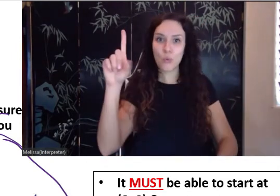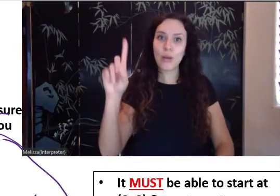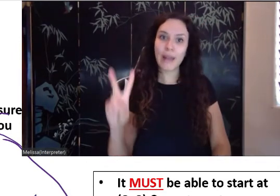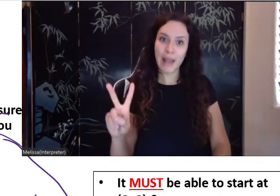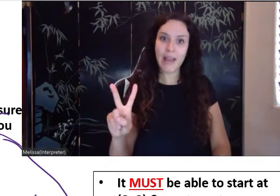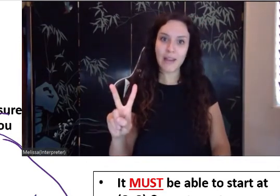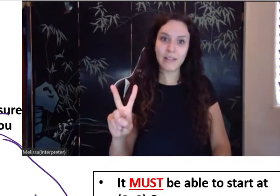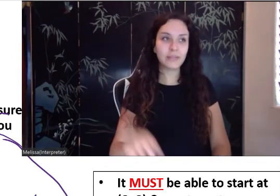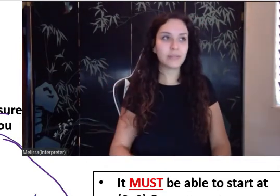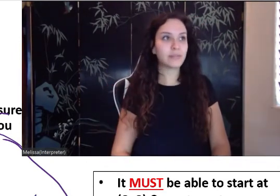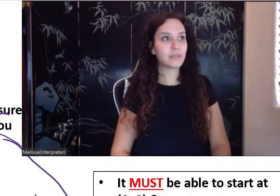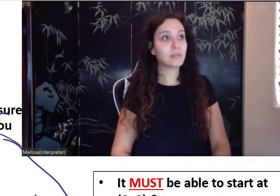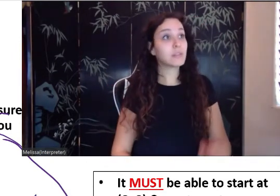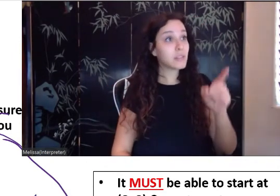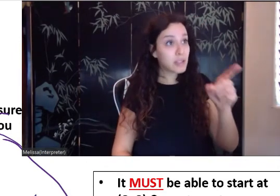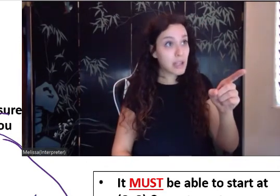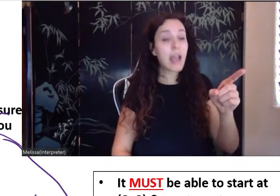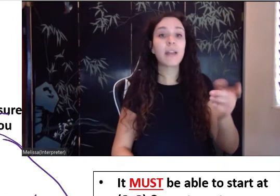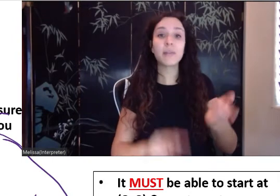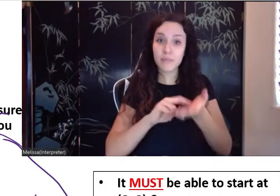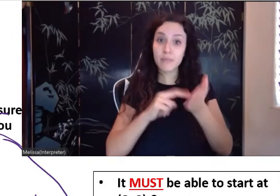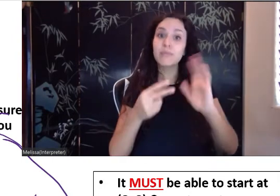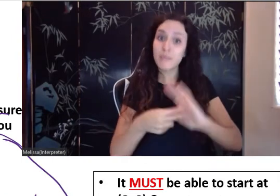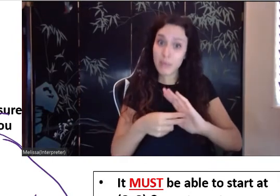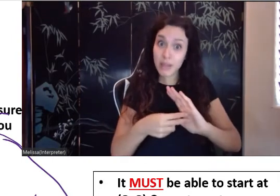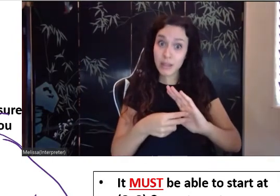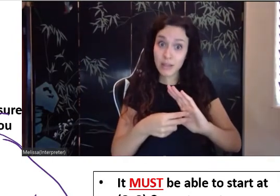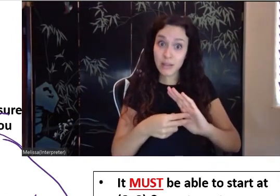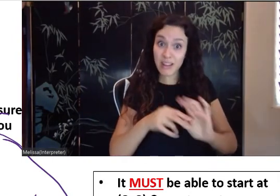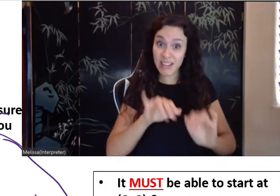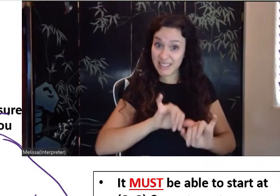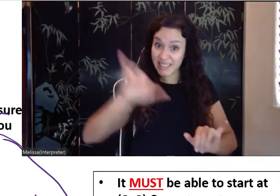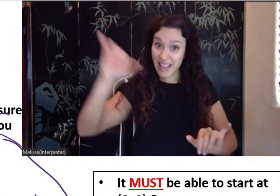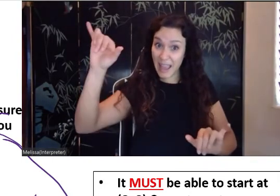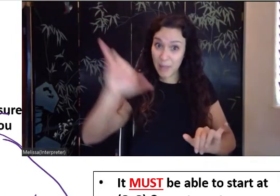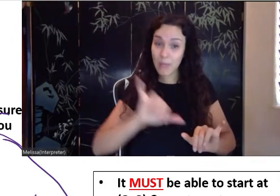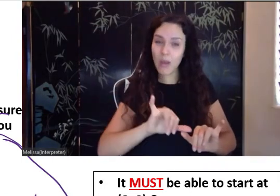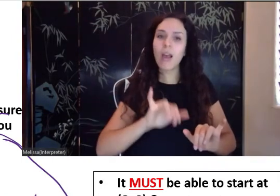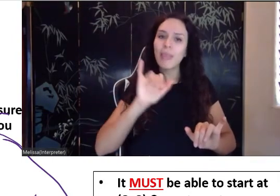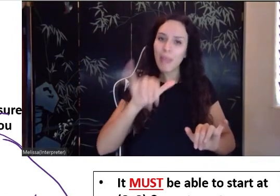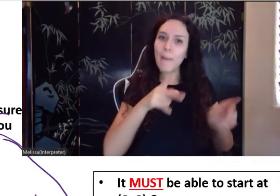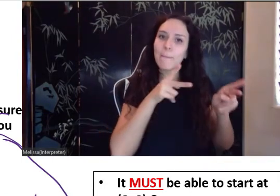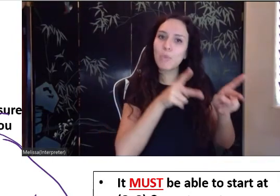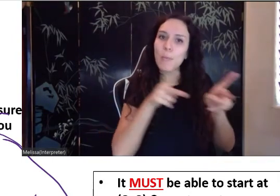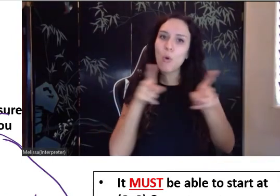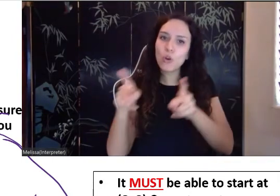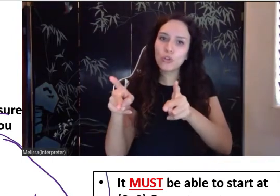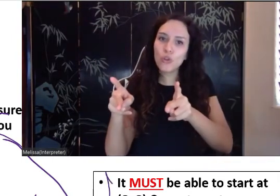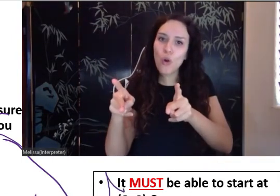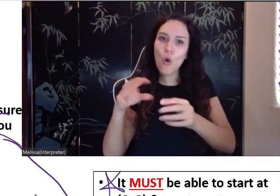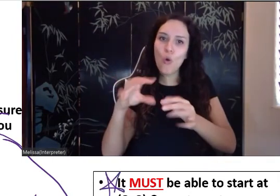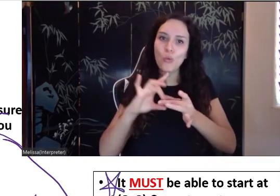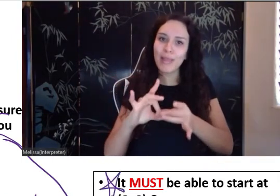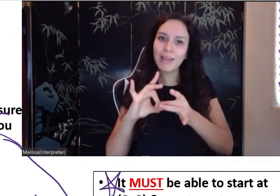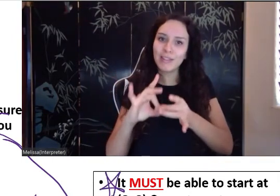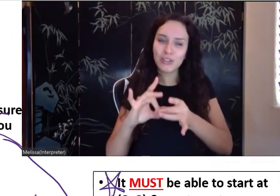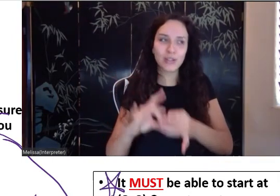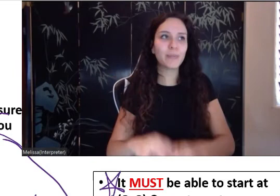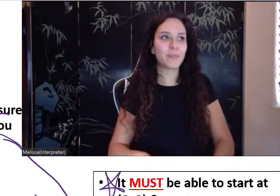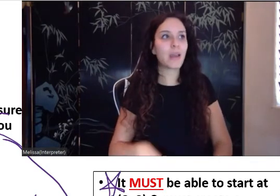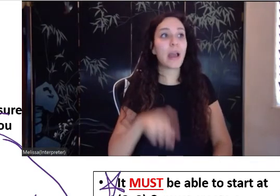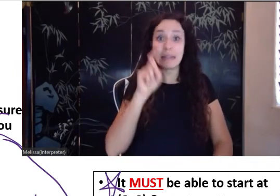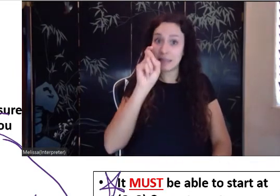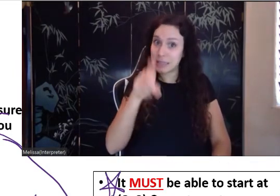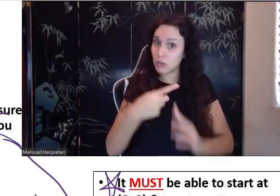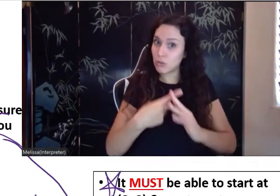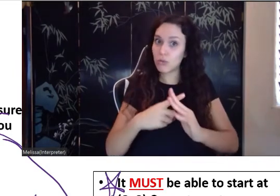also equals 1/2. So that means that this one is a proportional relationship. Okay, so it must be able